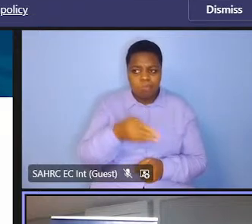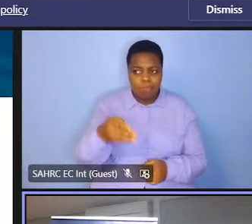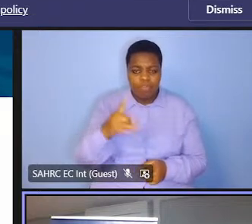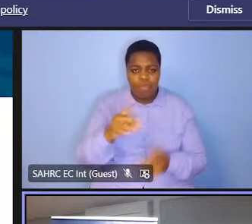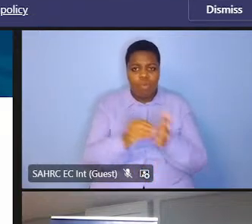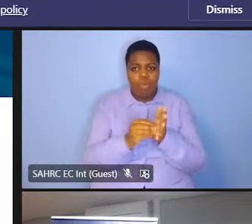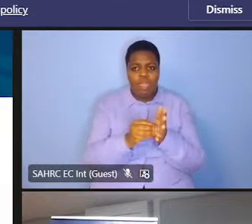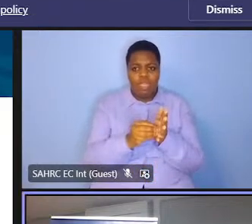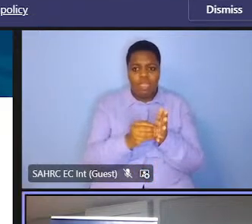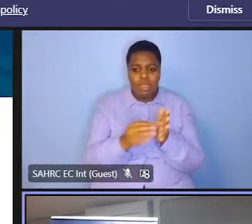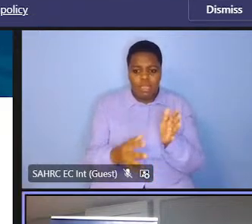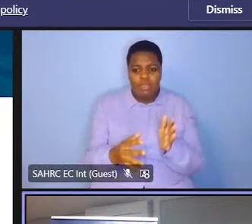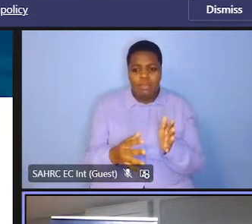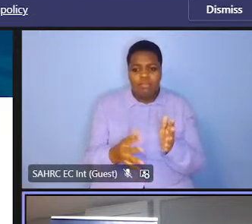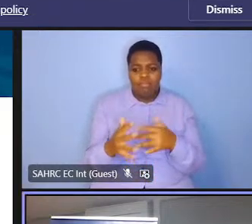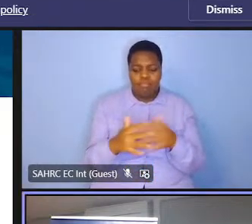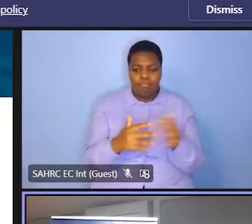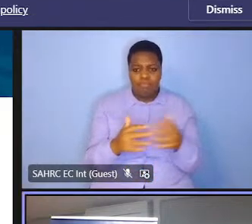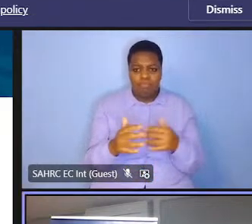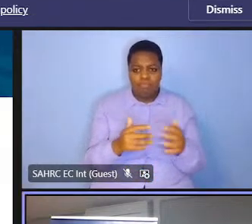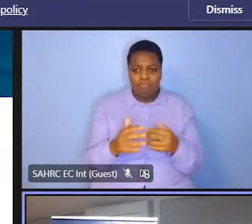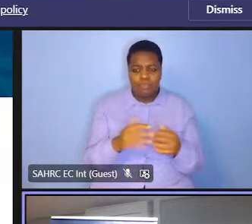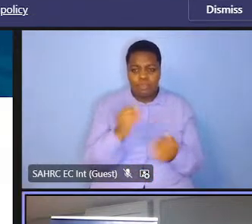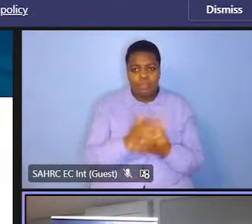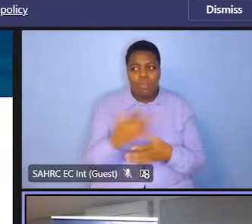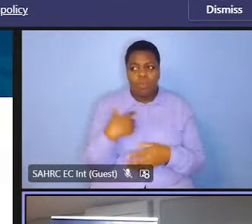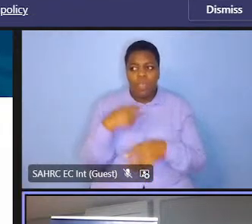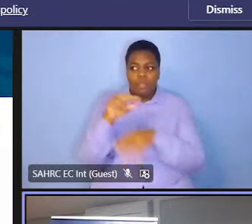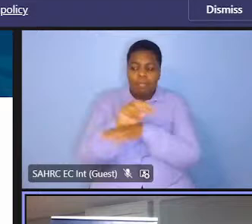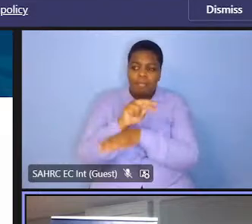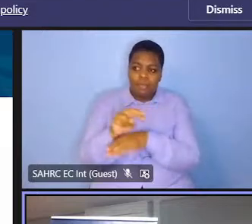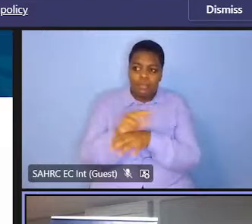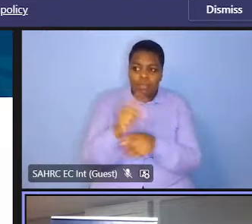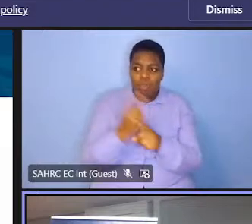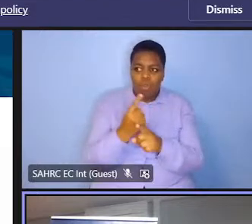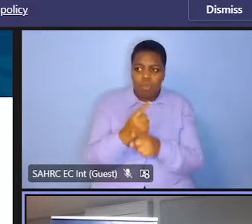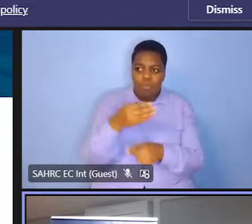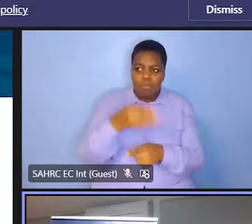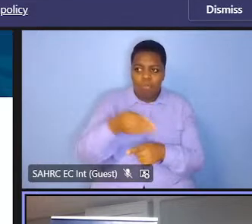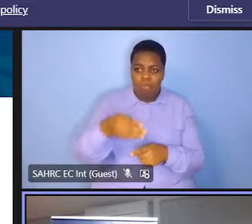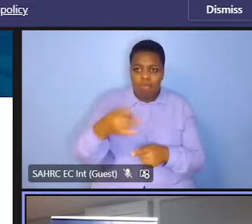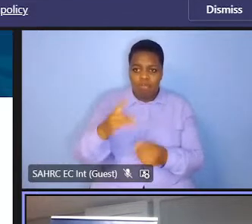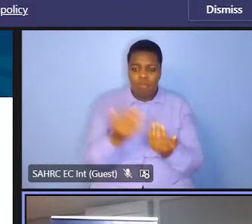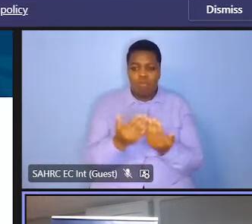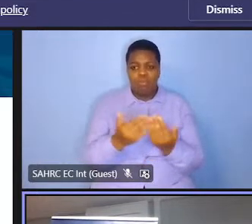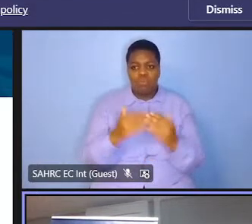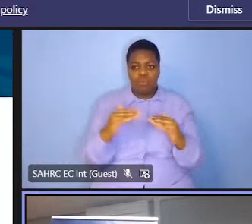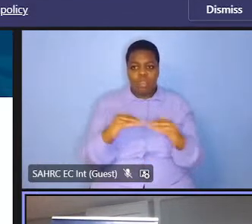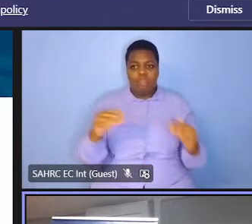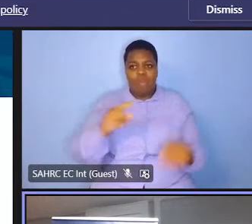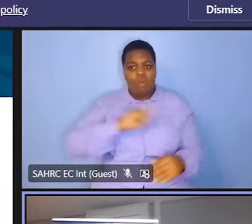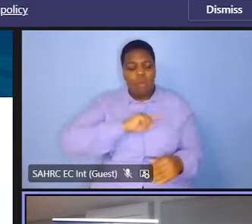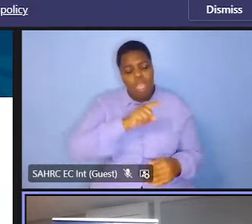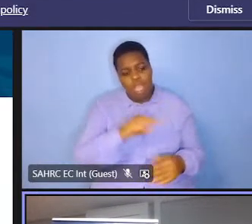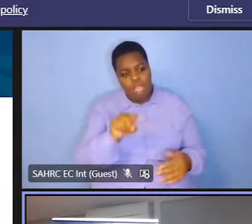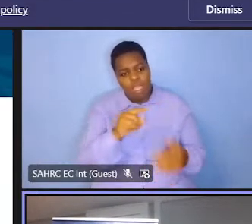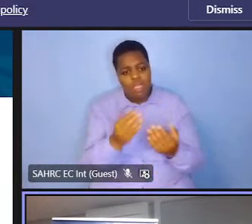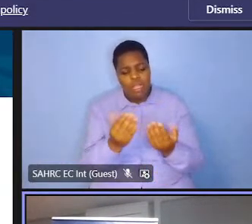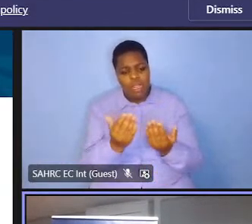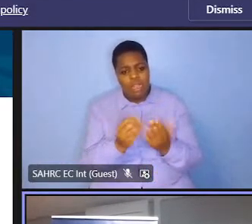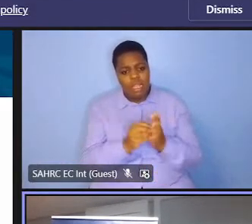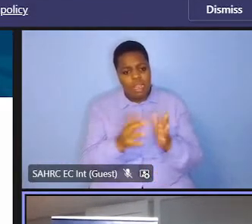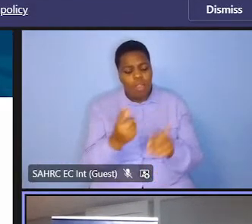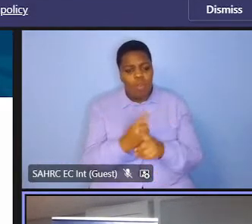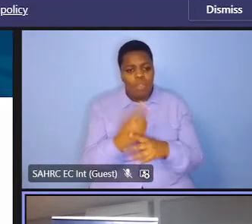learners, and whether there is that monitoring that takes place at the school level and why learners are absent, and whether